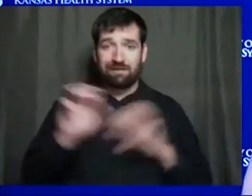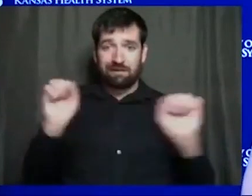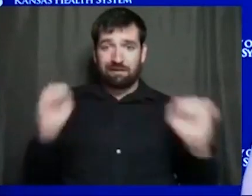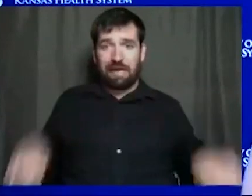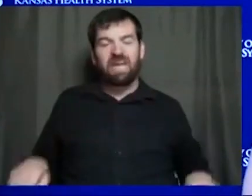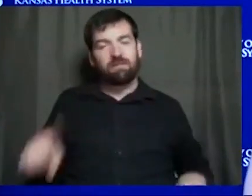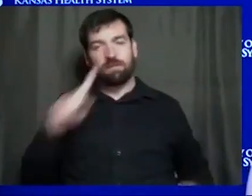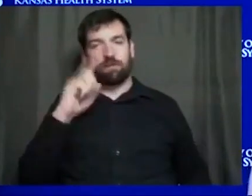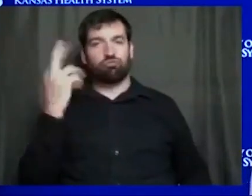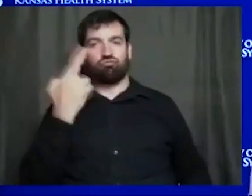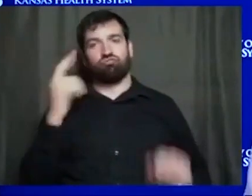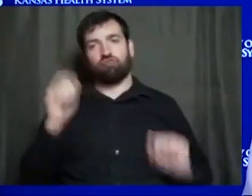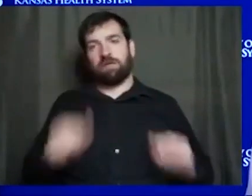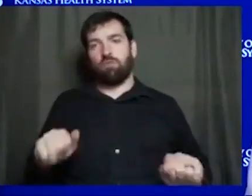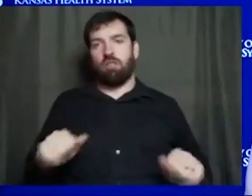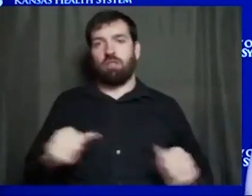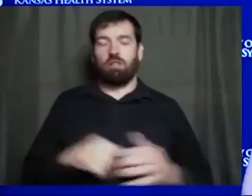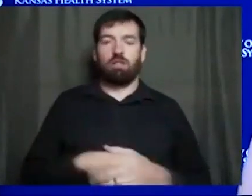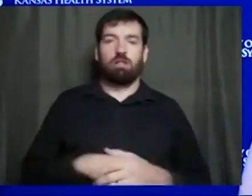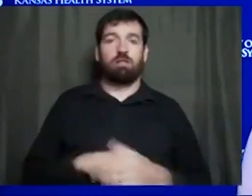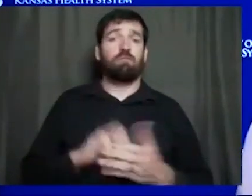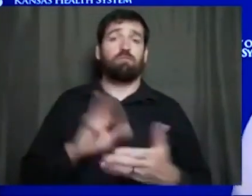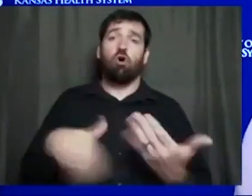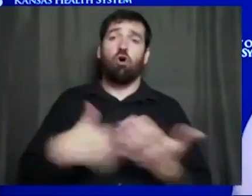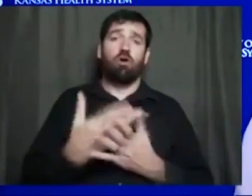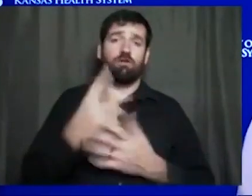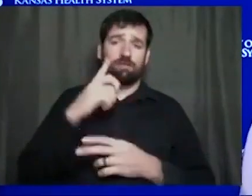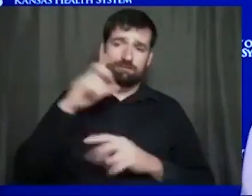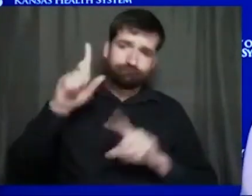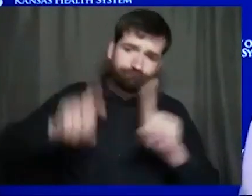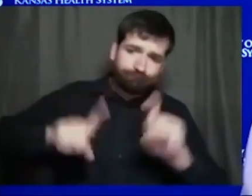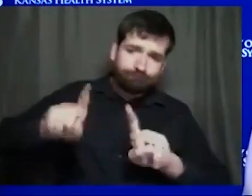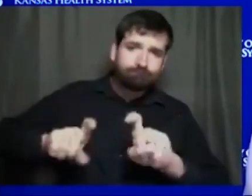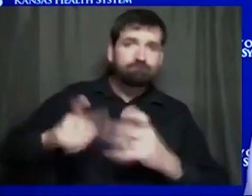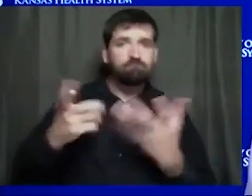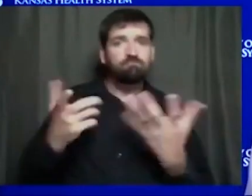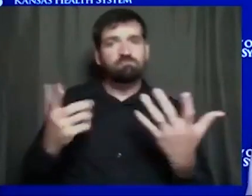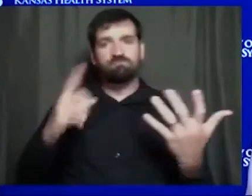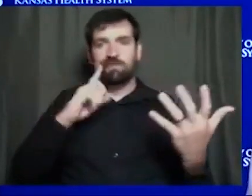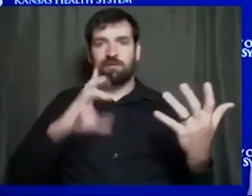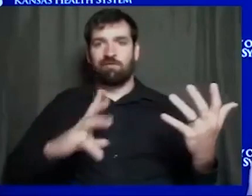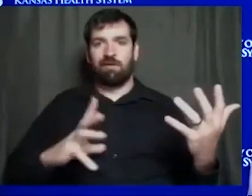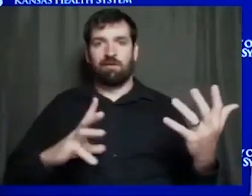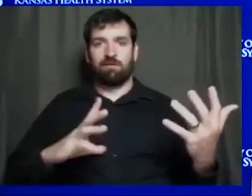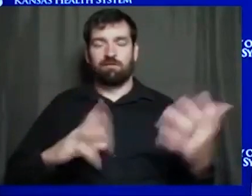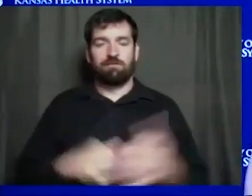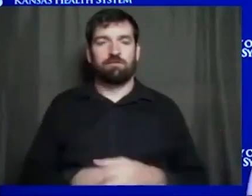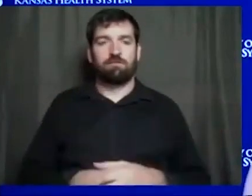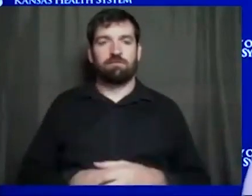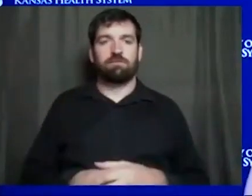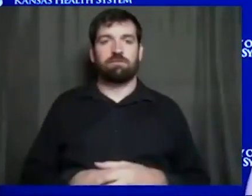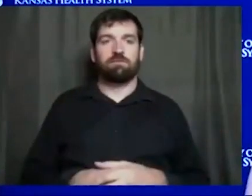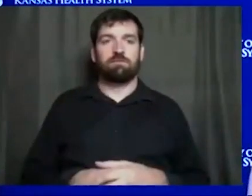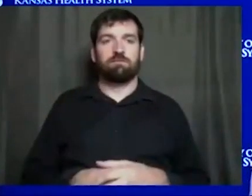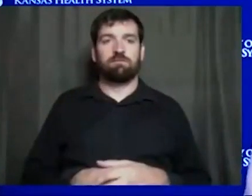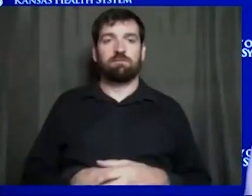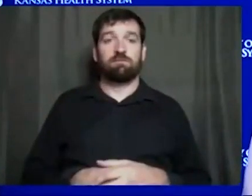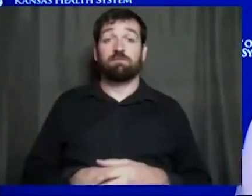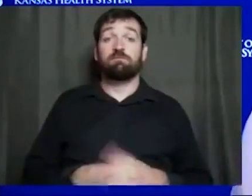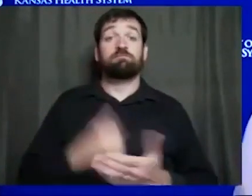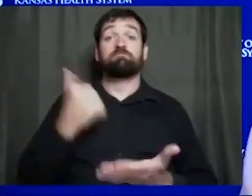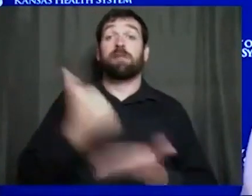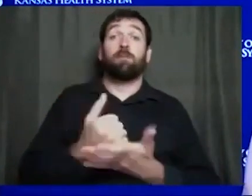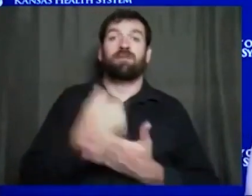they make all those assessments and want to do that, I think that's fine. And I think it just helps to add one more layer of